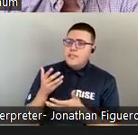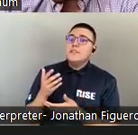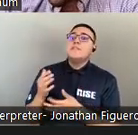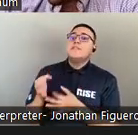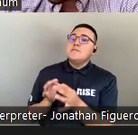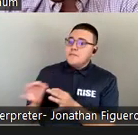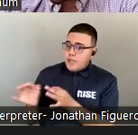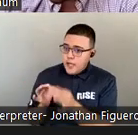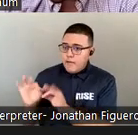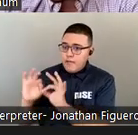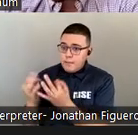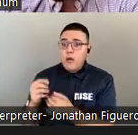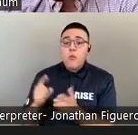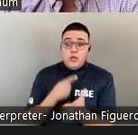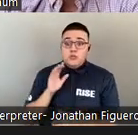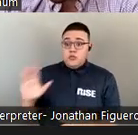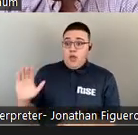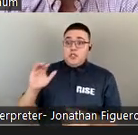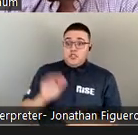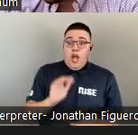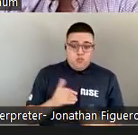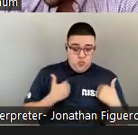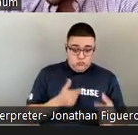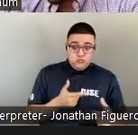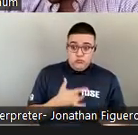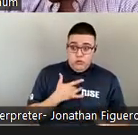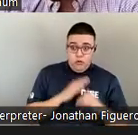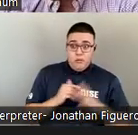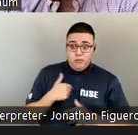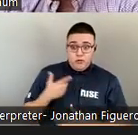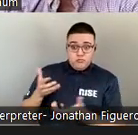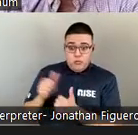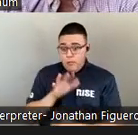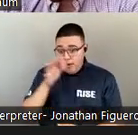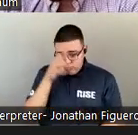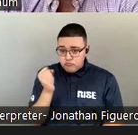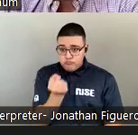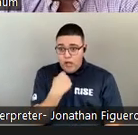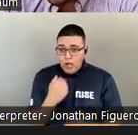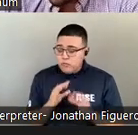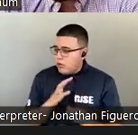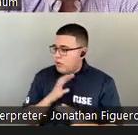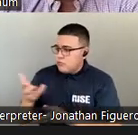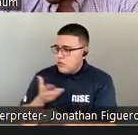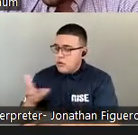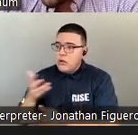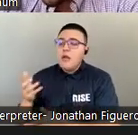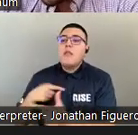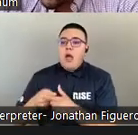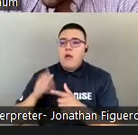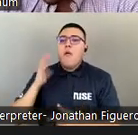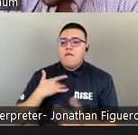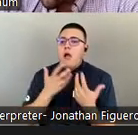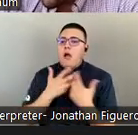youth are okay with me talking to them, turns out fairly well, because the youth feel safe in talking